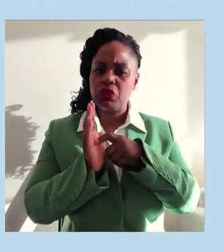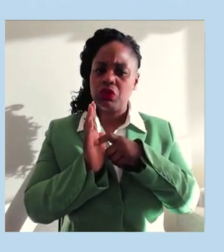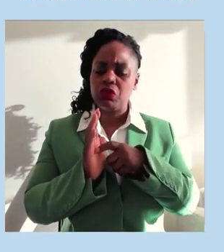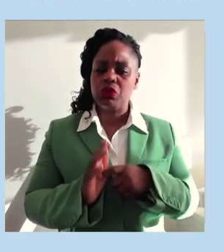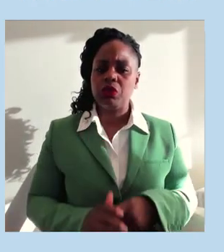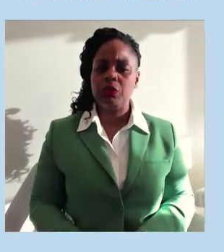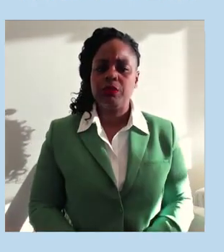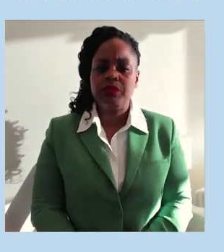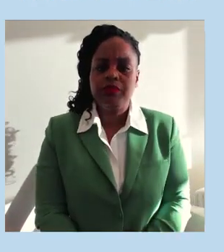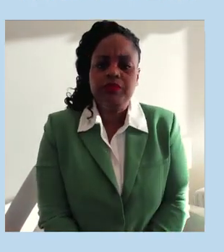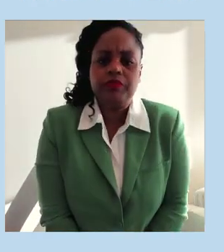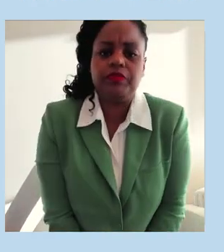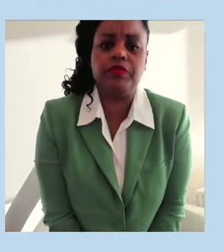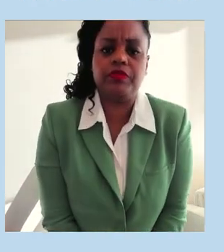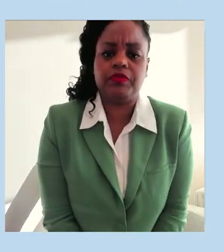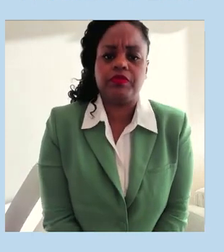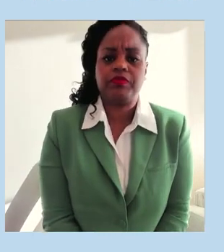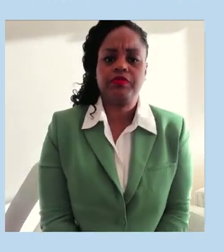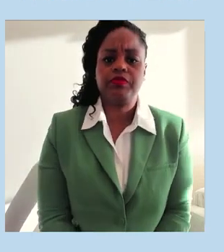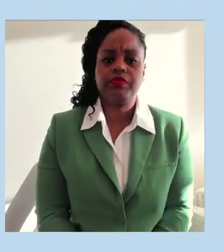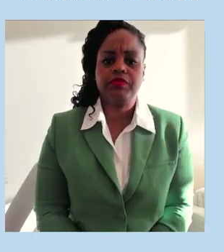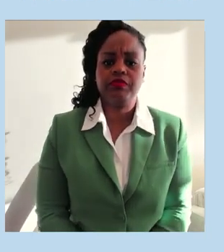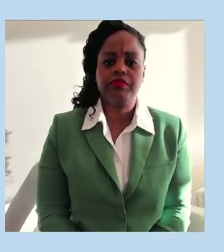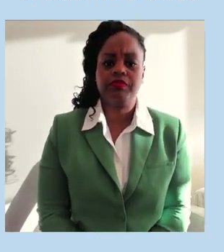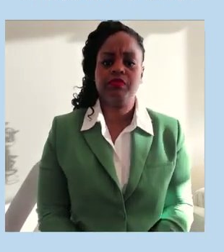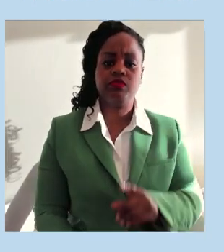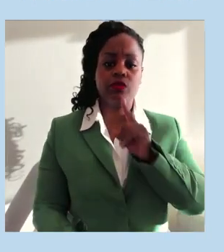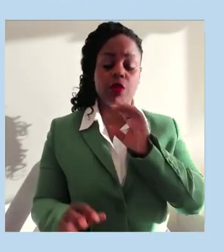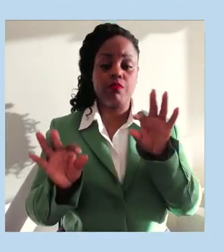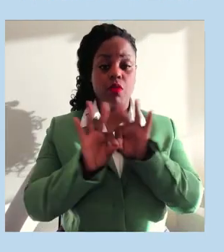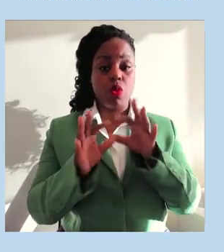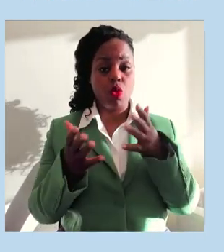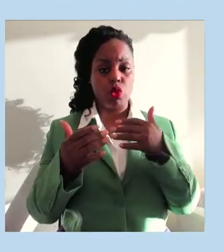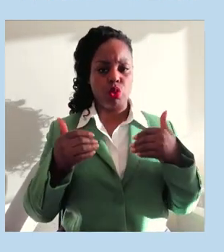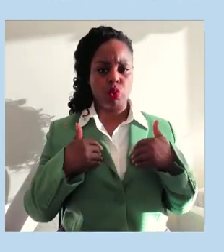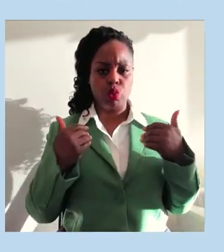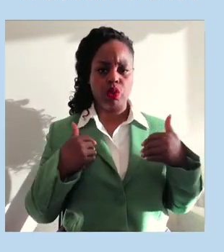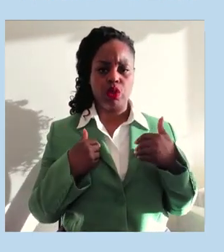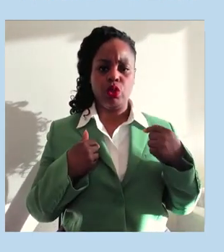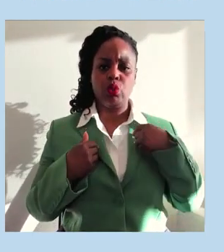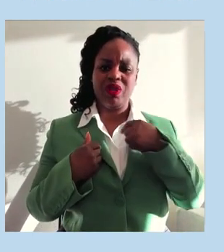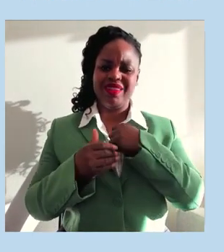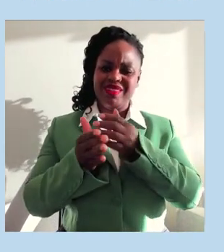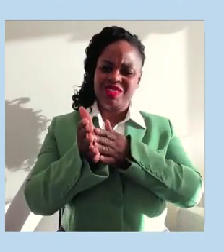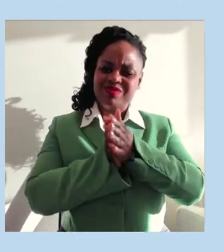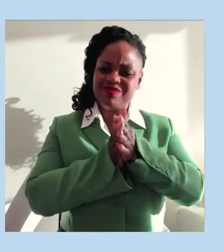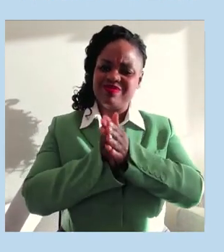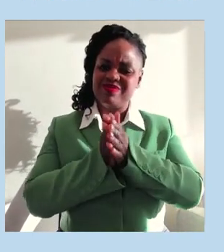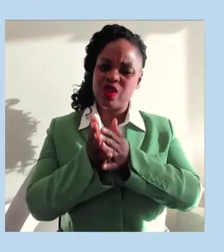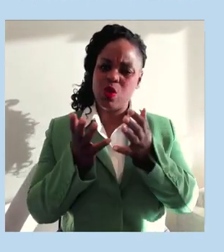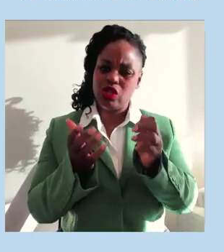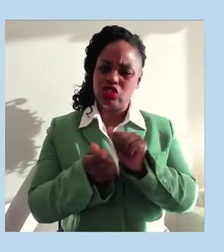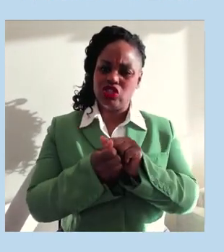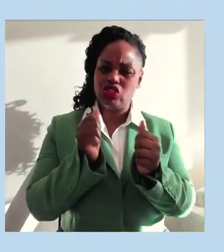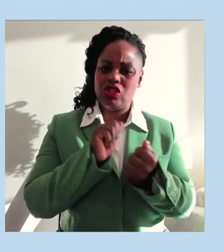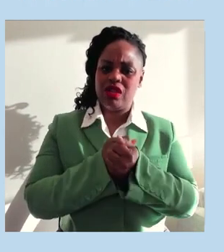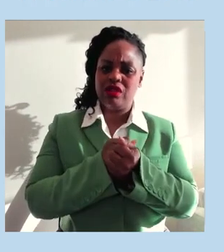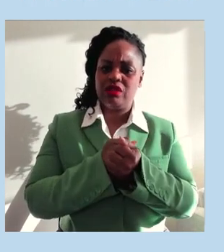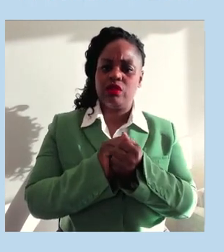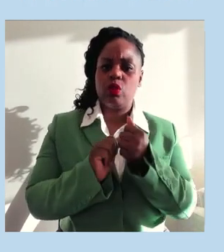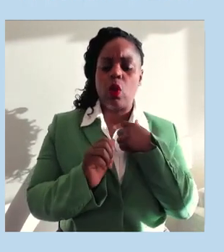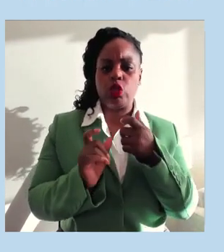are catalyst of transformation. So we need these means in order to expand our action, this capacity